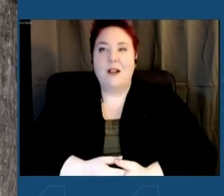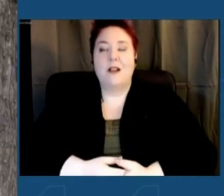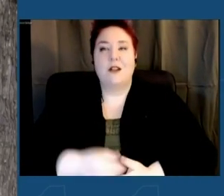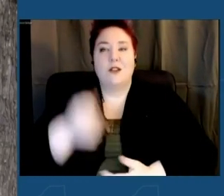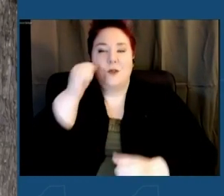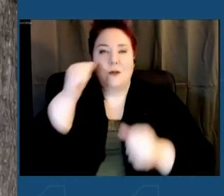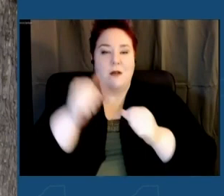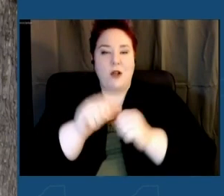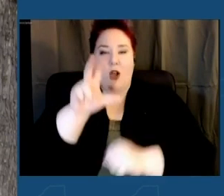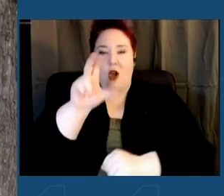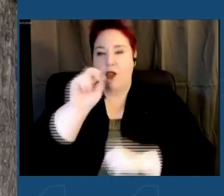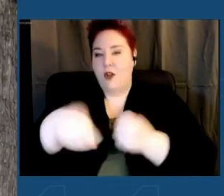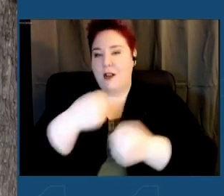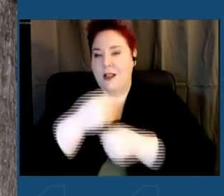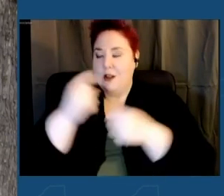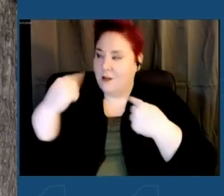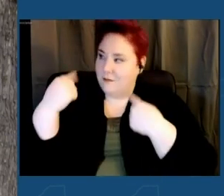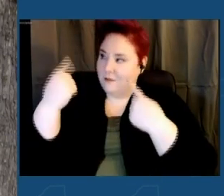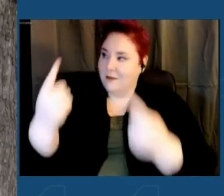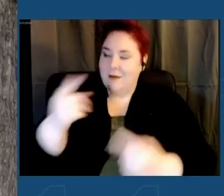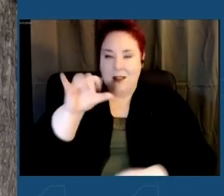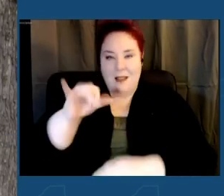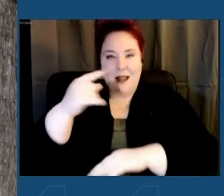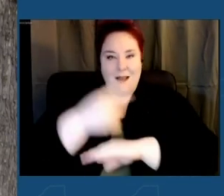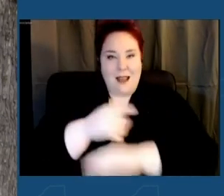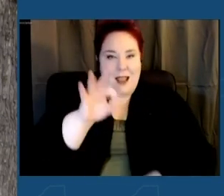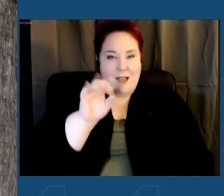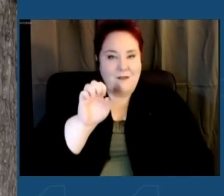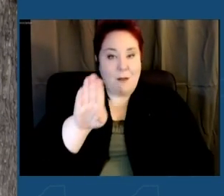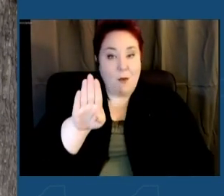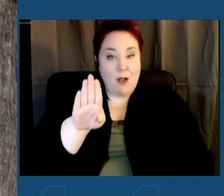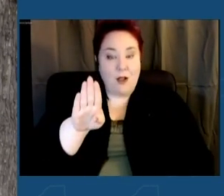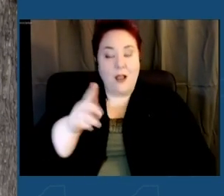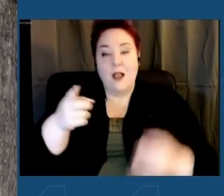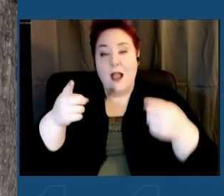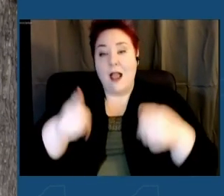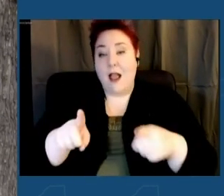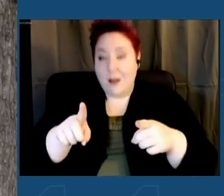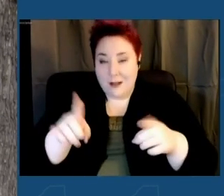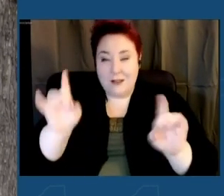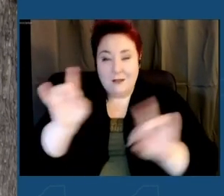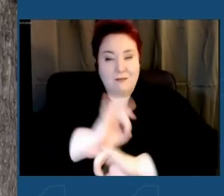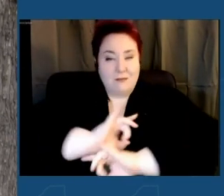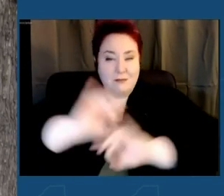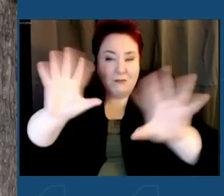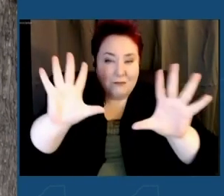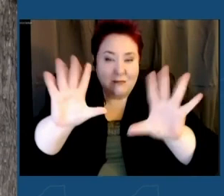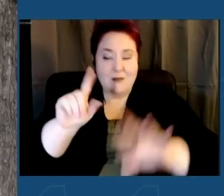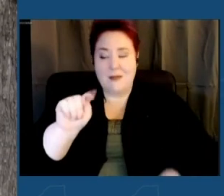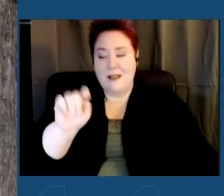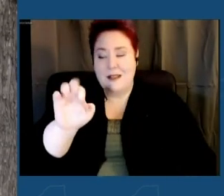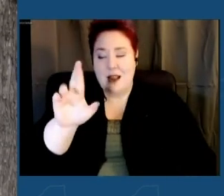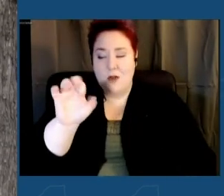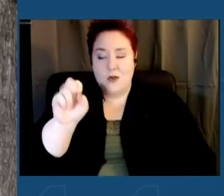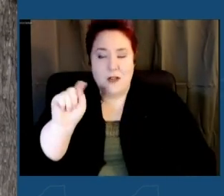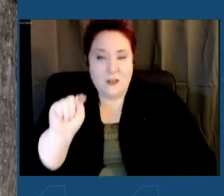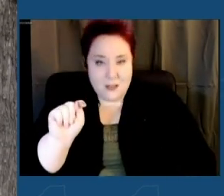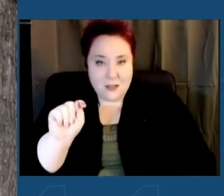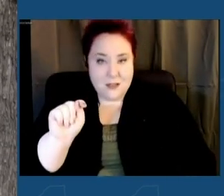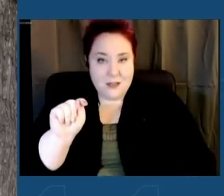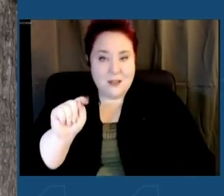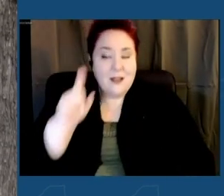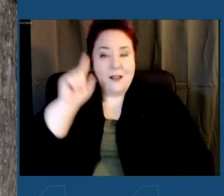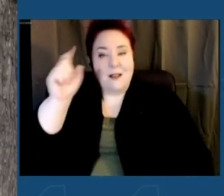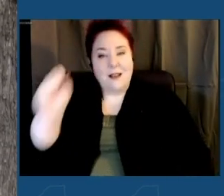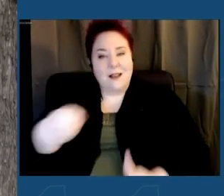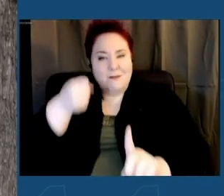that fateful day in February when terrorists, vicious, brutal terrorists, struck the World Trade